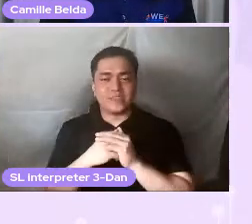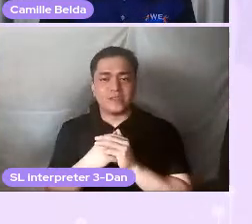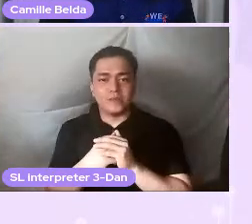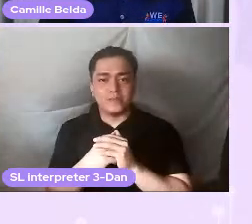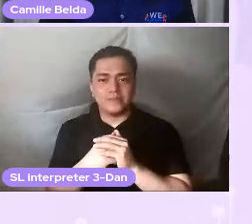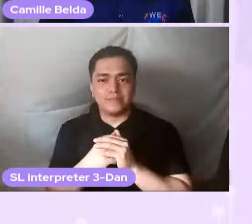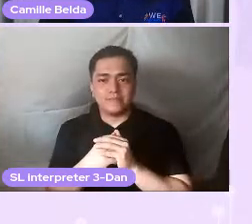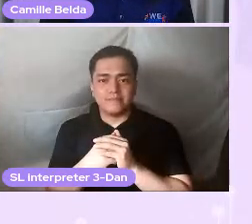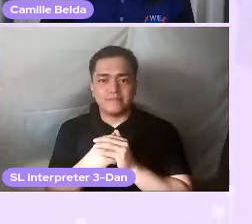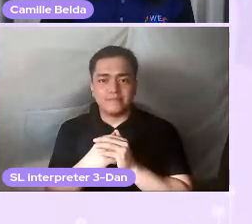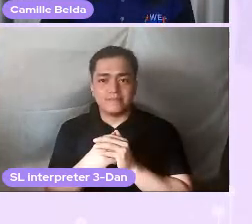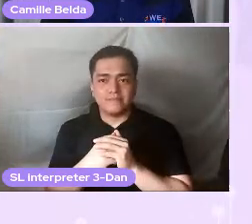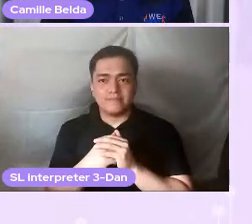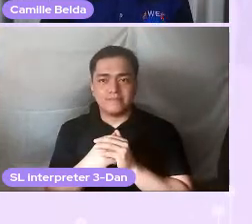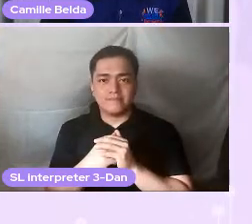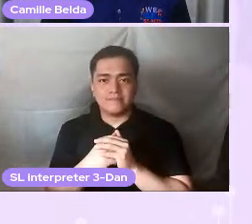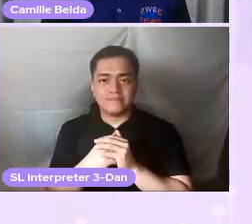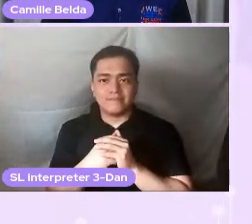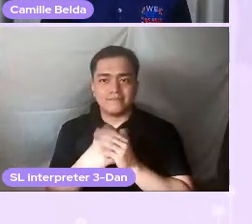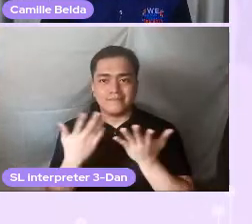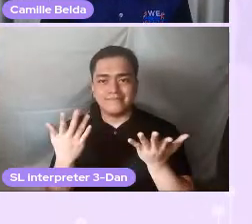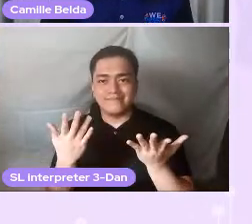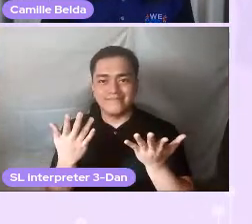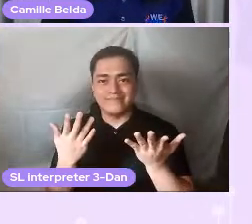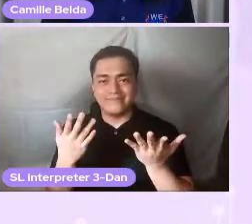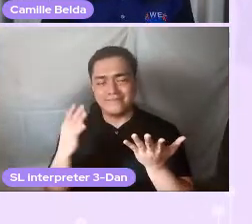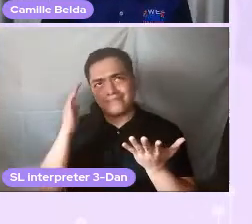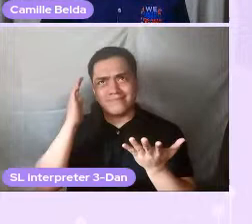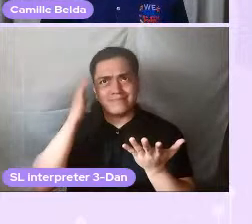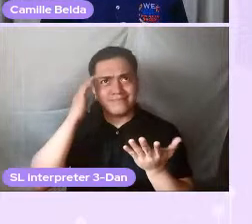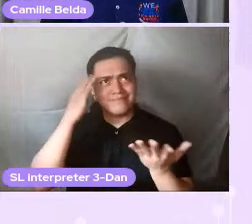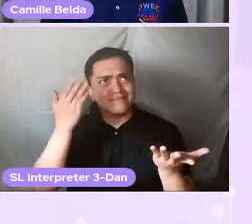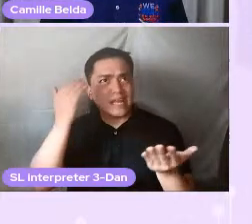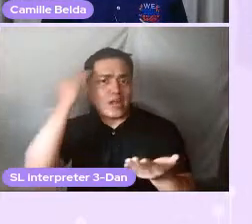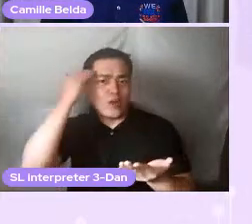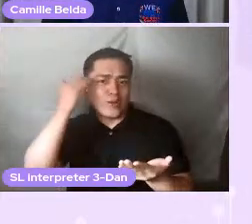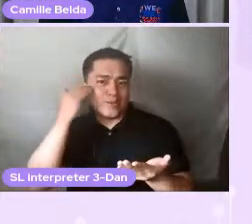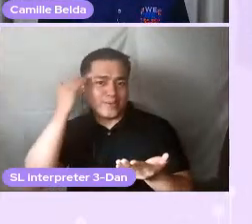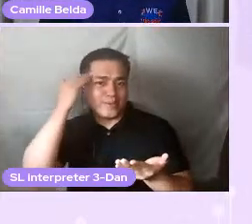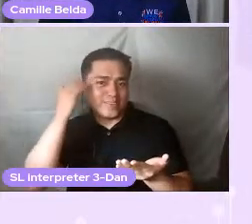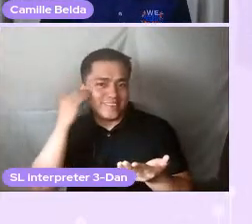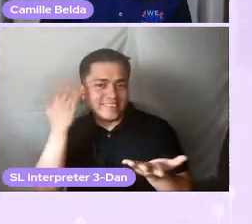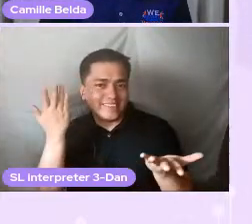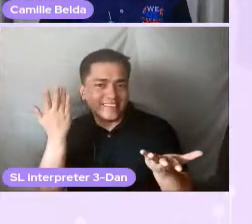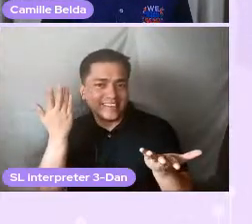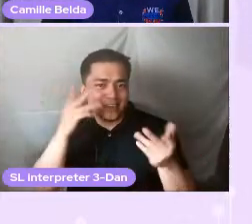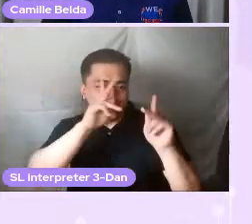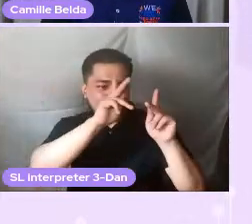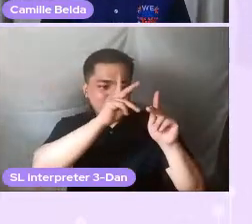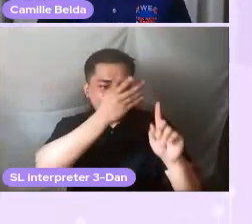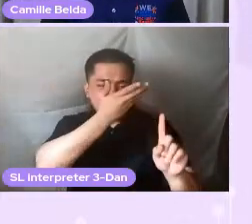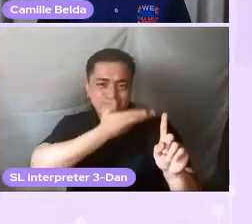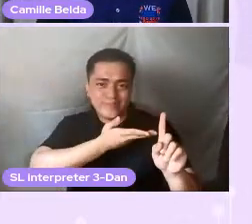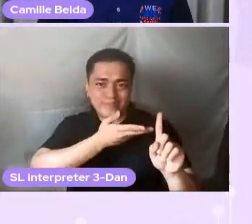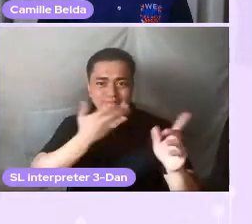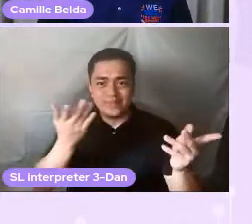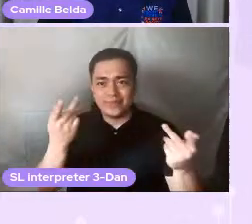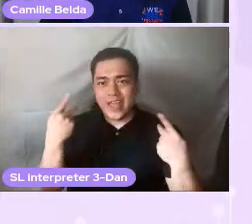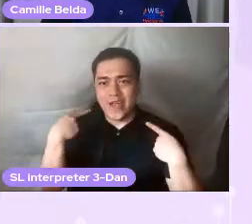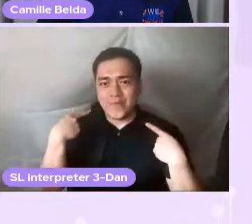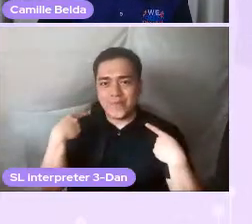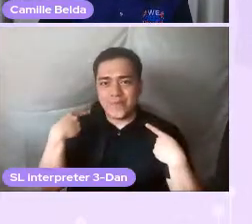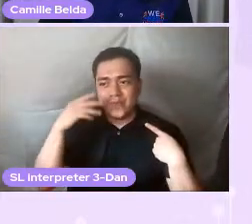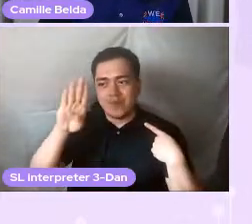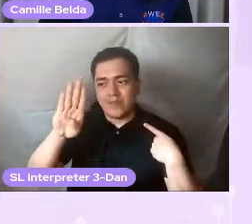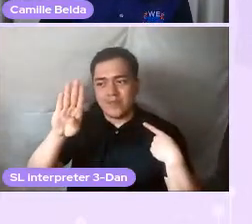Okay, Gangnam Style. Sino ba kumanta nitong Gangnam Style? Tapos yung second po, may teddy bear.